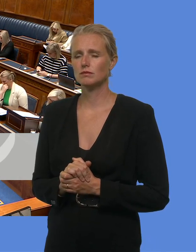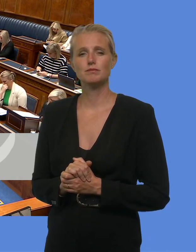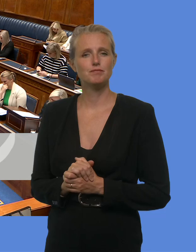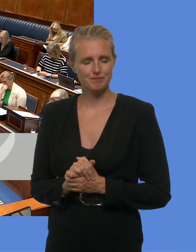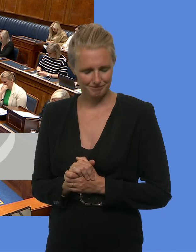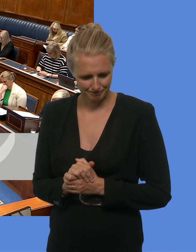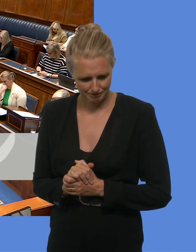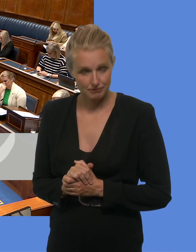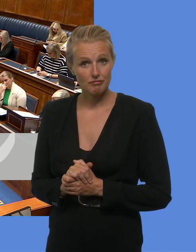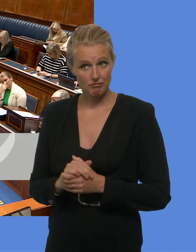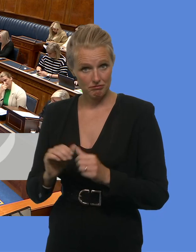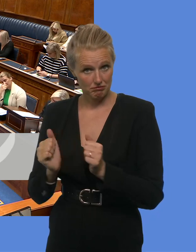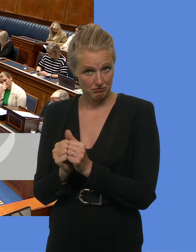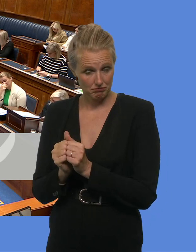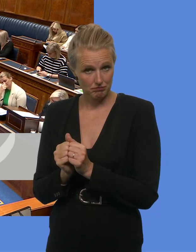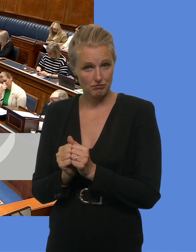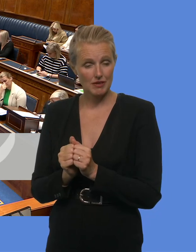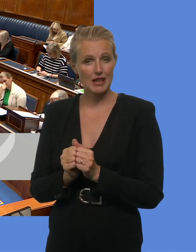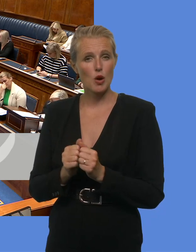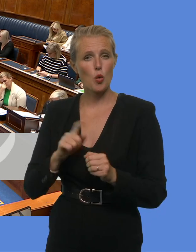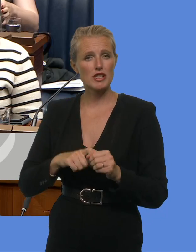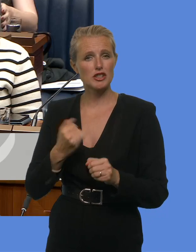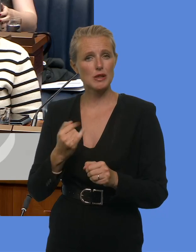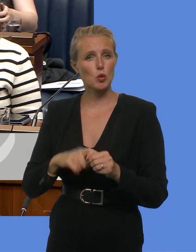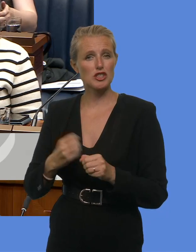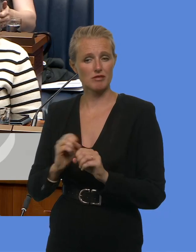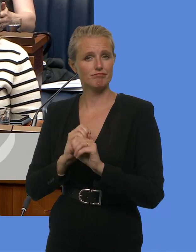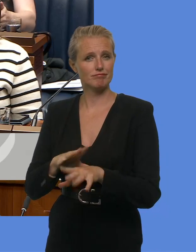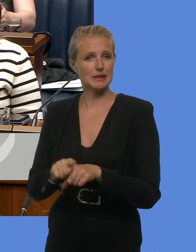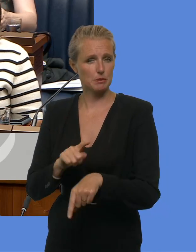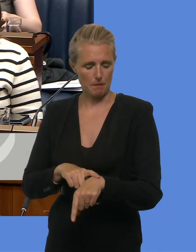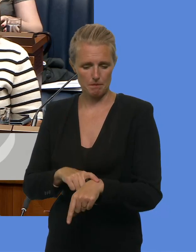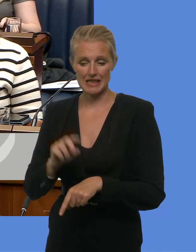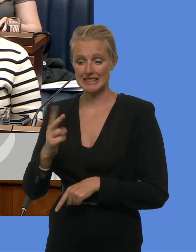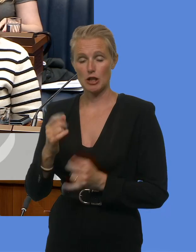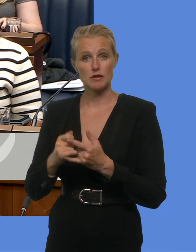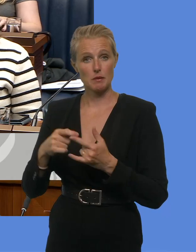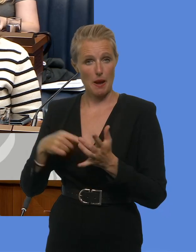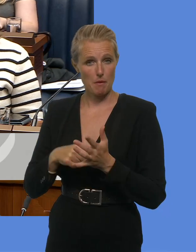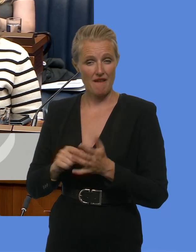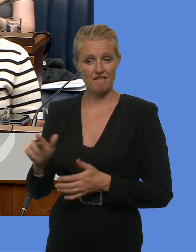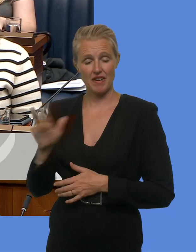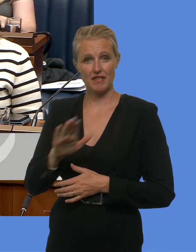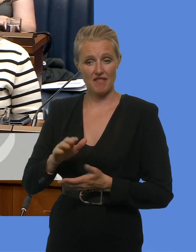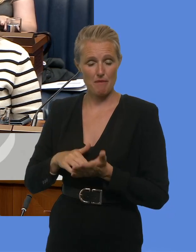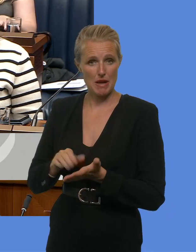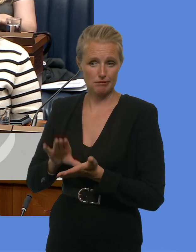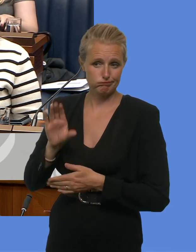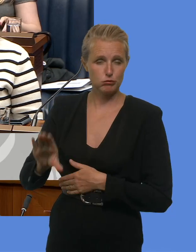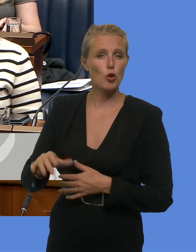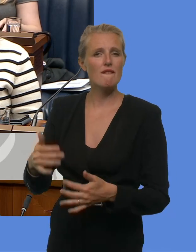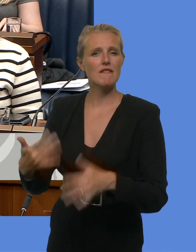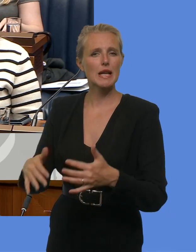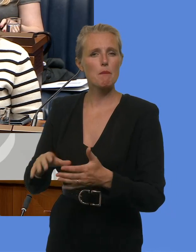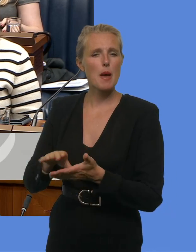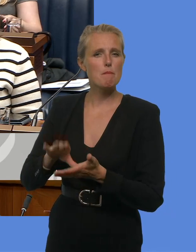Mr Speaker, with your permission I will answer questions 6 and 10 together. As of the 2nd of September, more than £55 million has been paid out by the Victims Payment Board